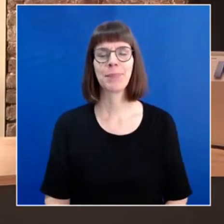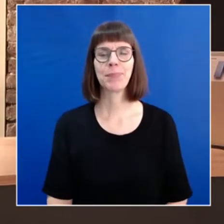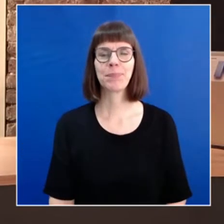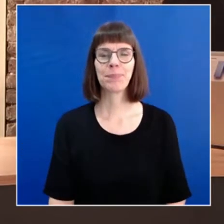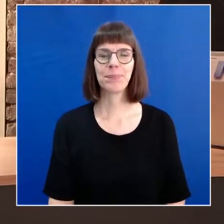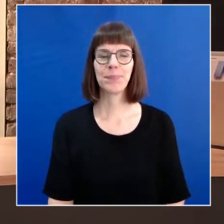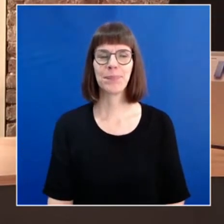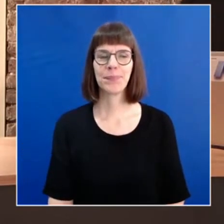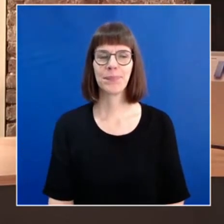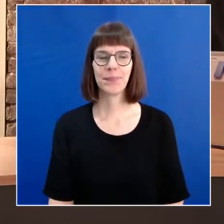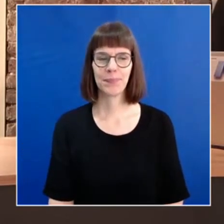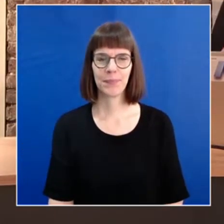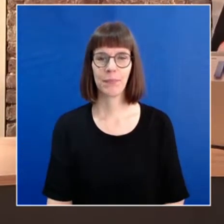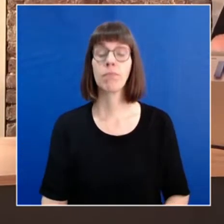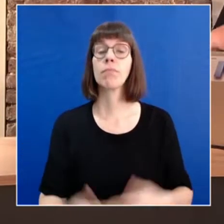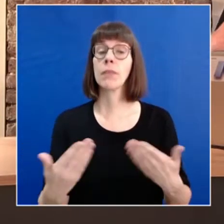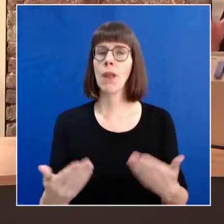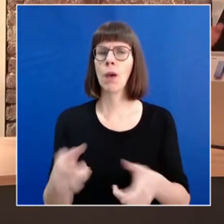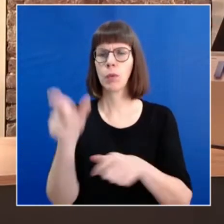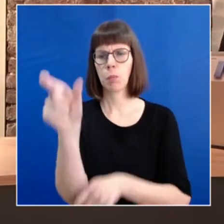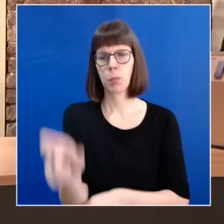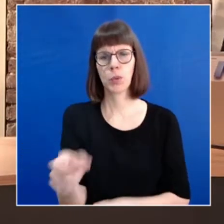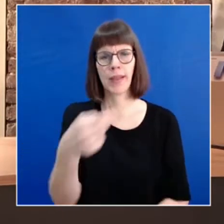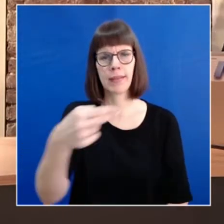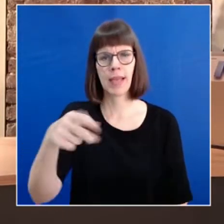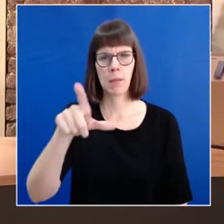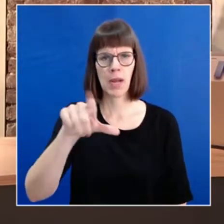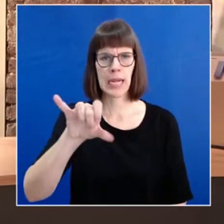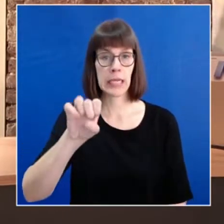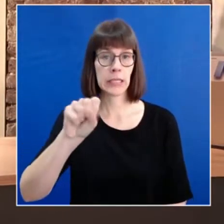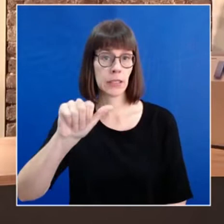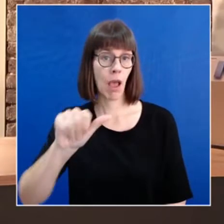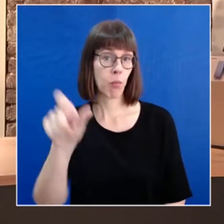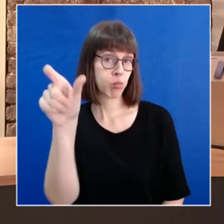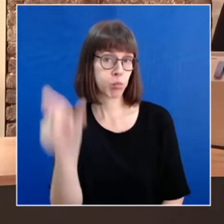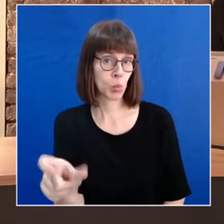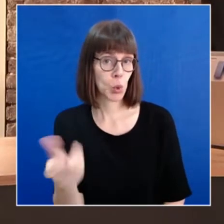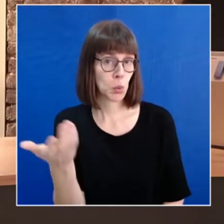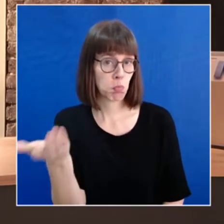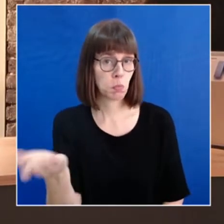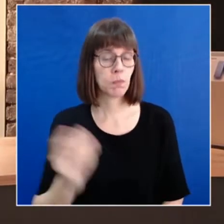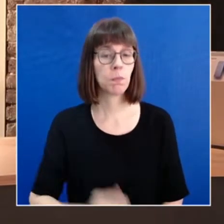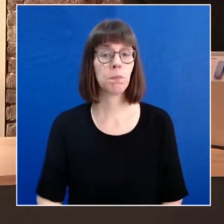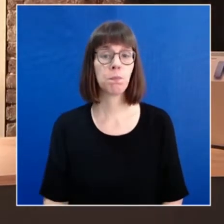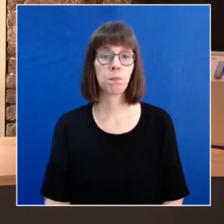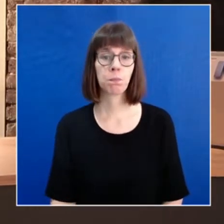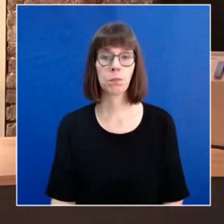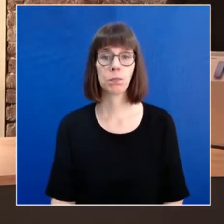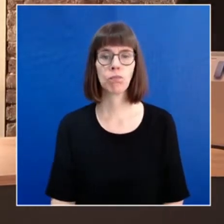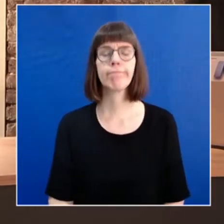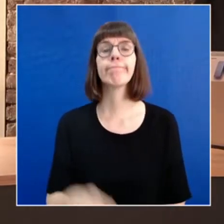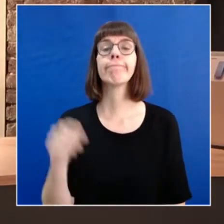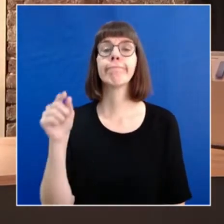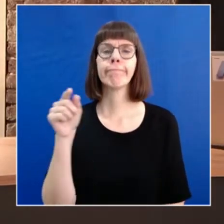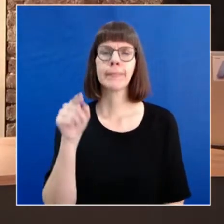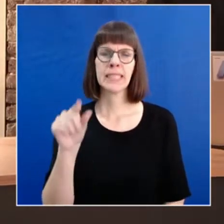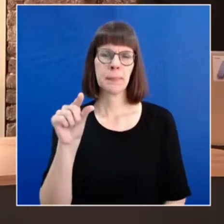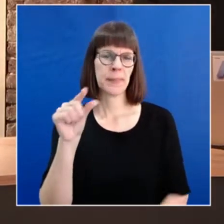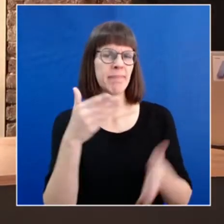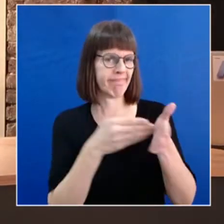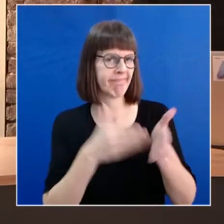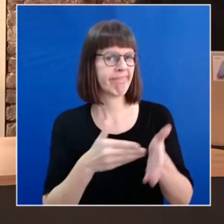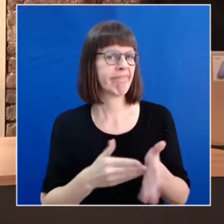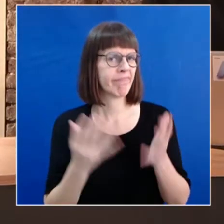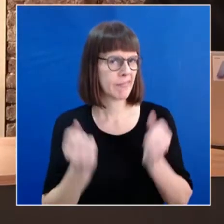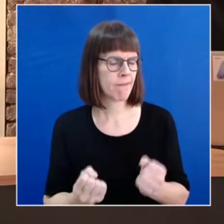But we talk about Lisa, and Lisa is a persona. And she has some difficulties. She